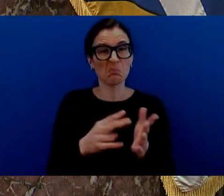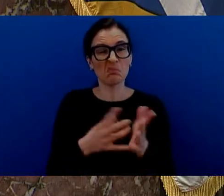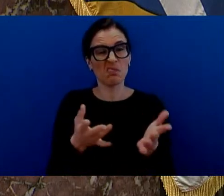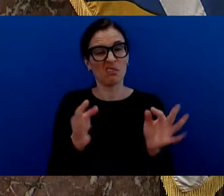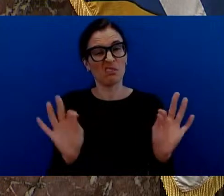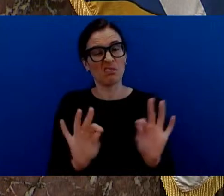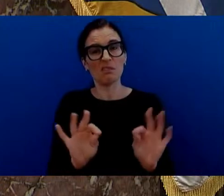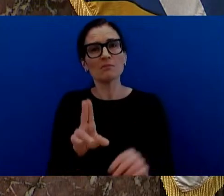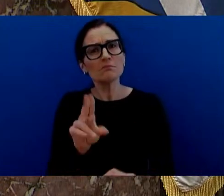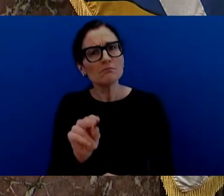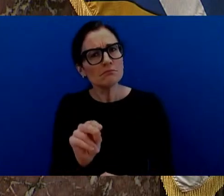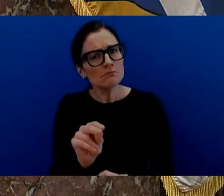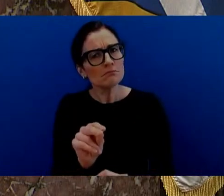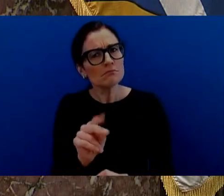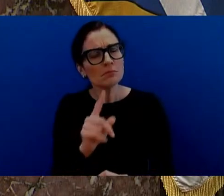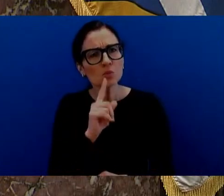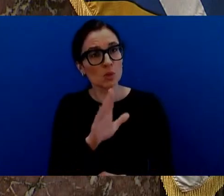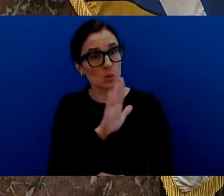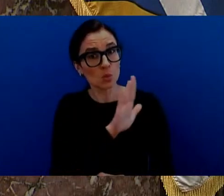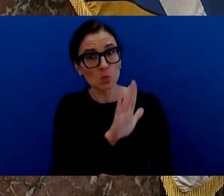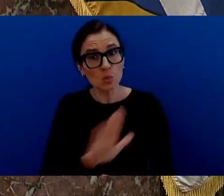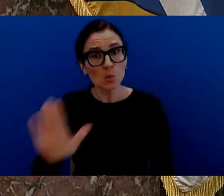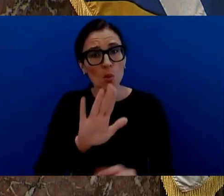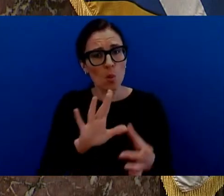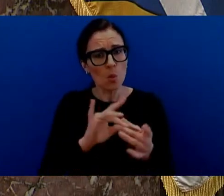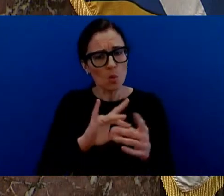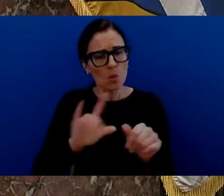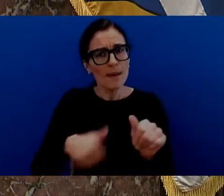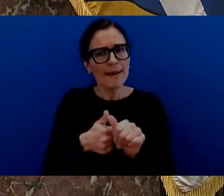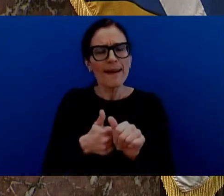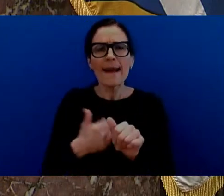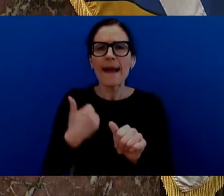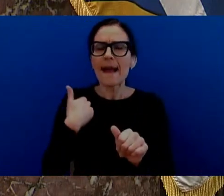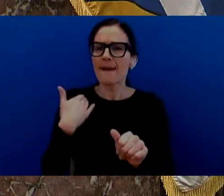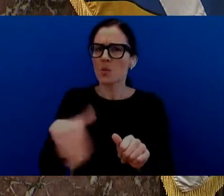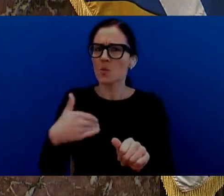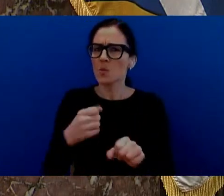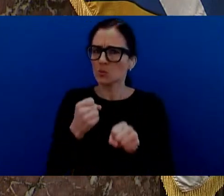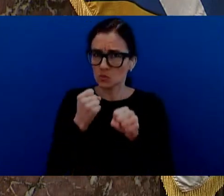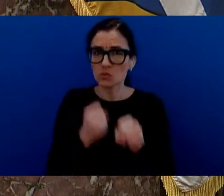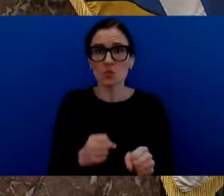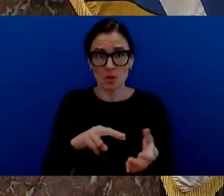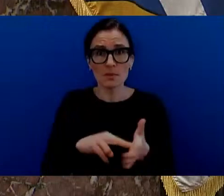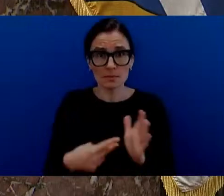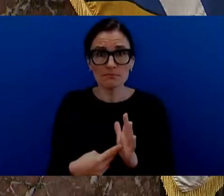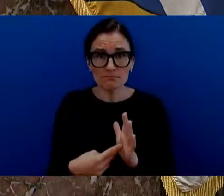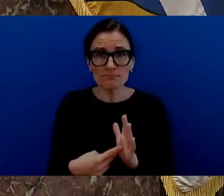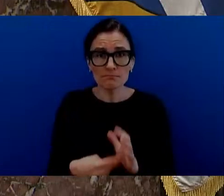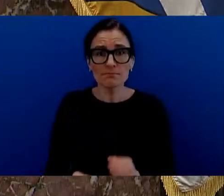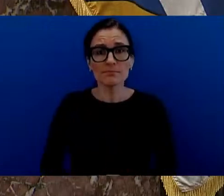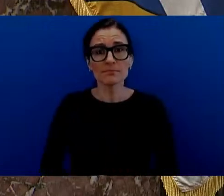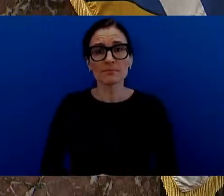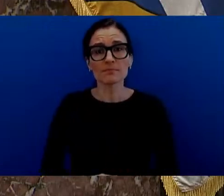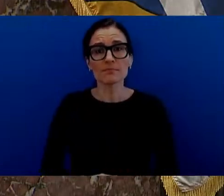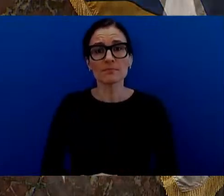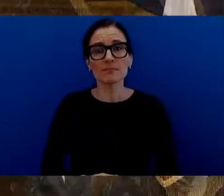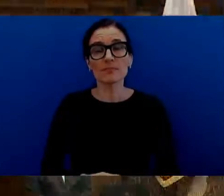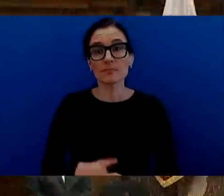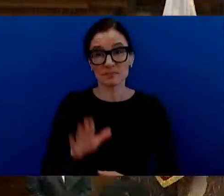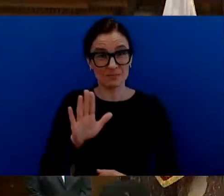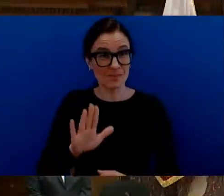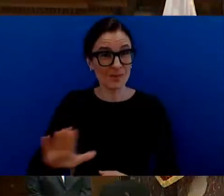your life, you gave up your life to a special home here